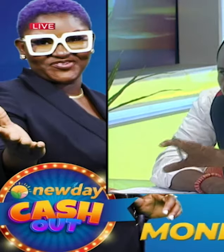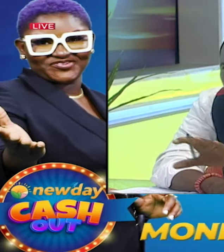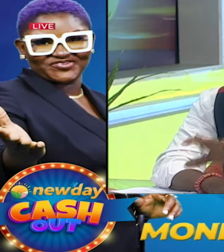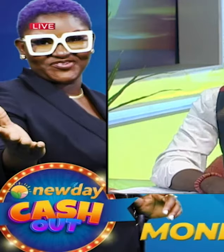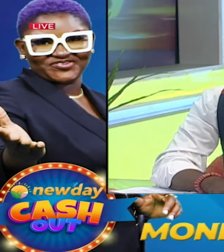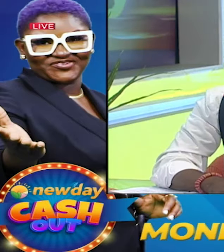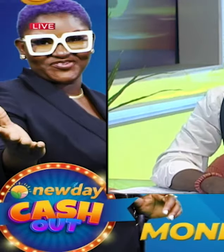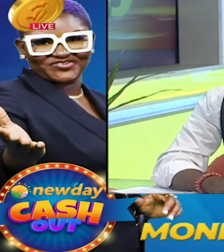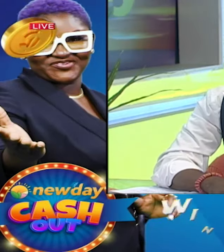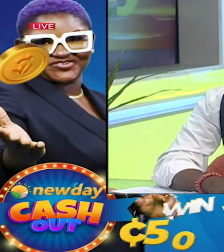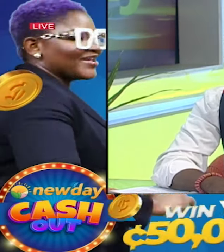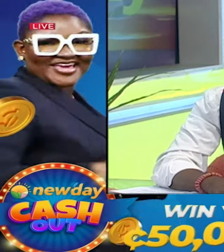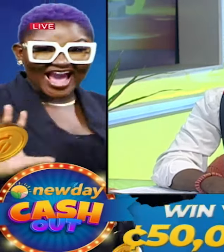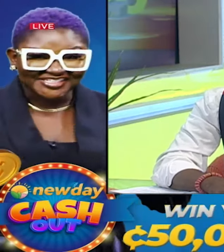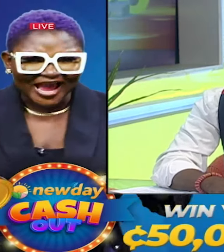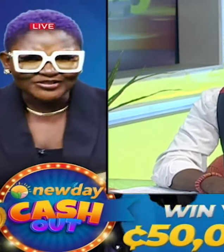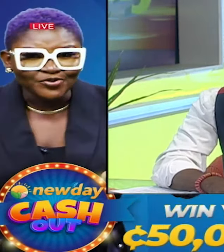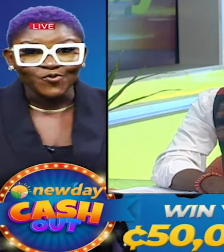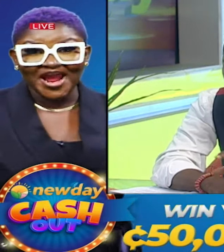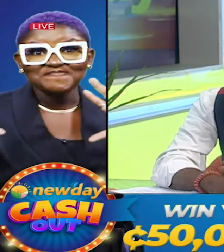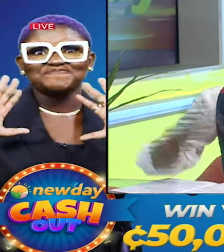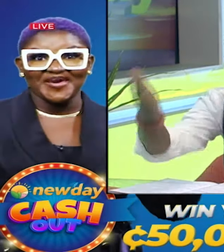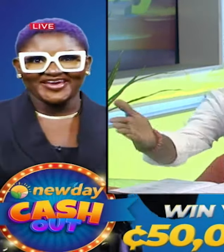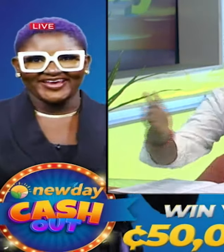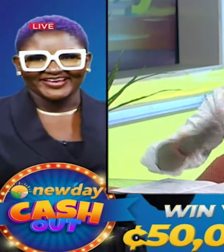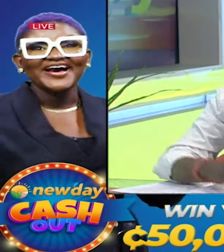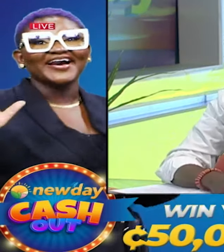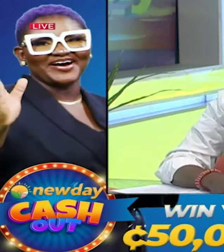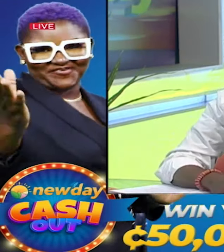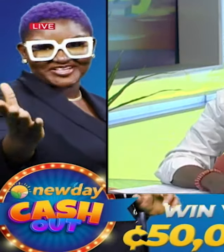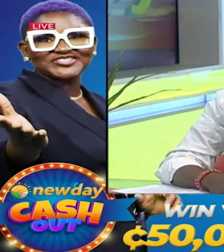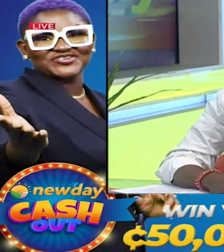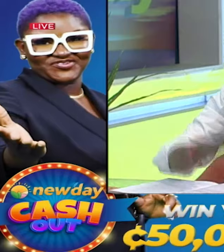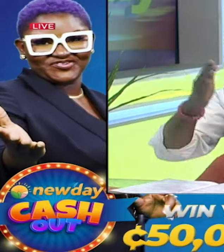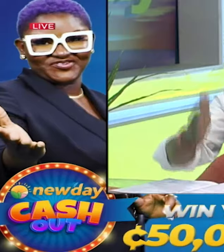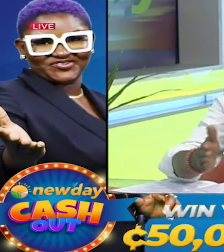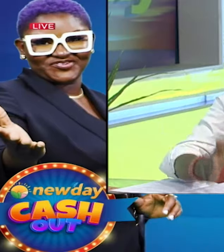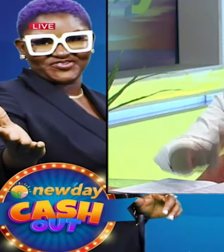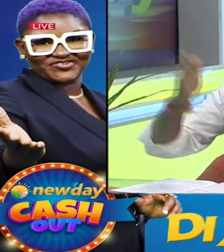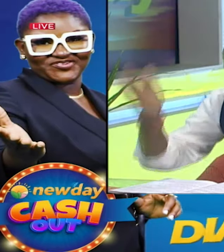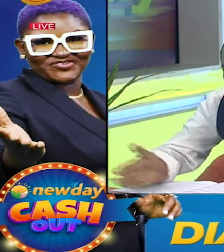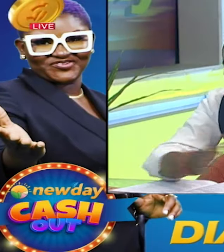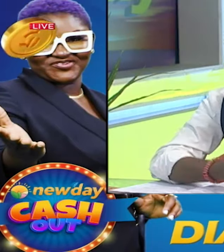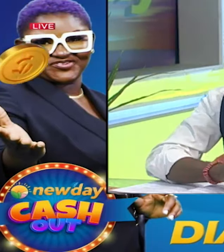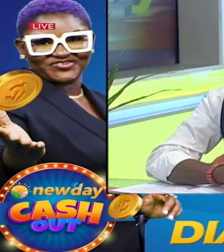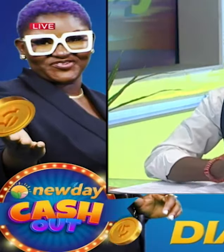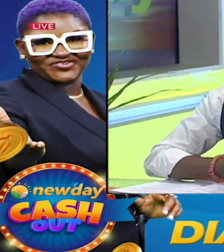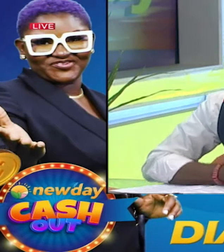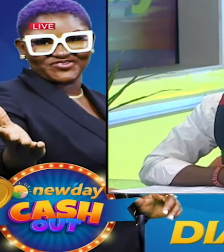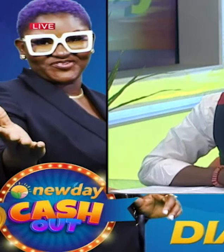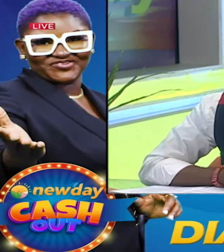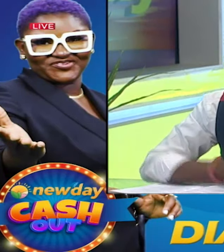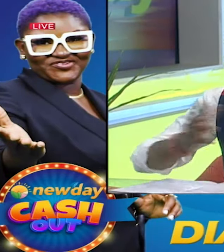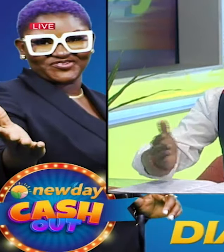Do you think, in that instance, where Michael Kwe made those pronouncements, your own member of parliament, who subsequently went independent, was also given